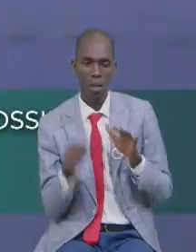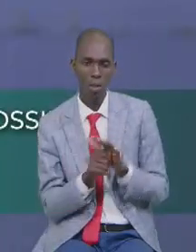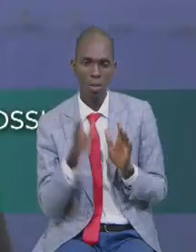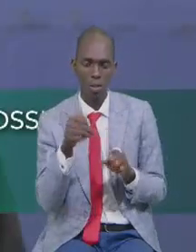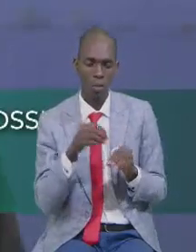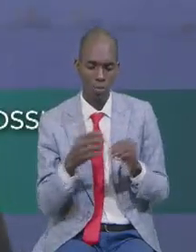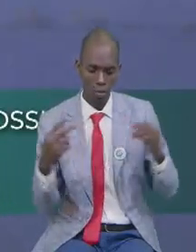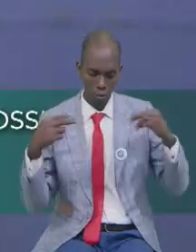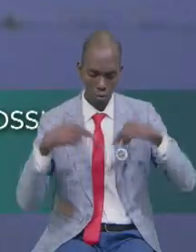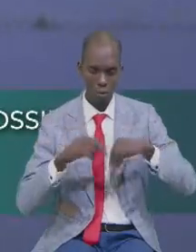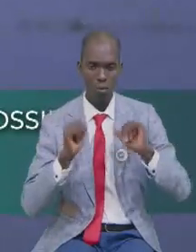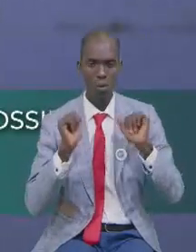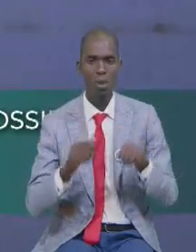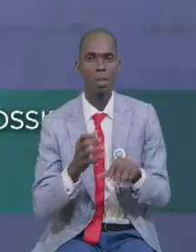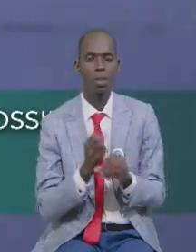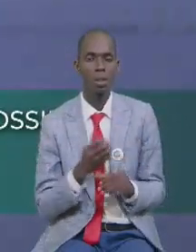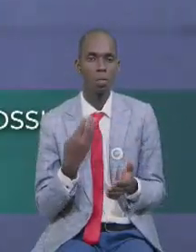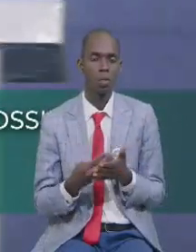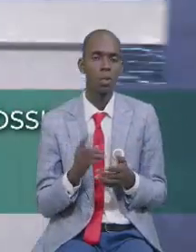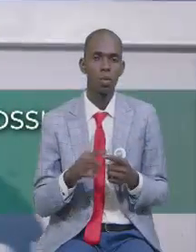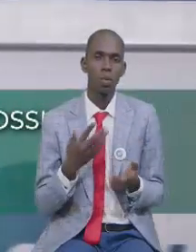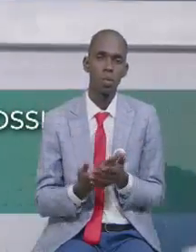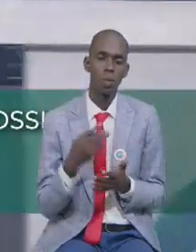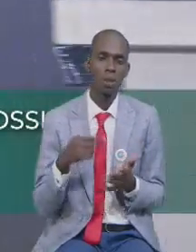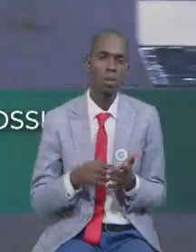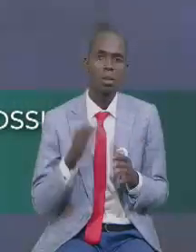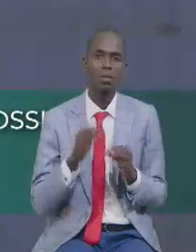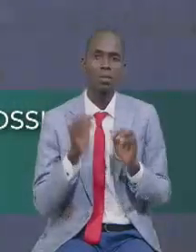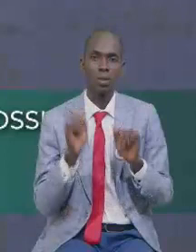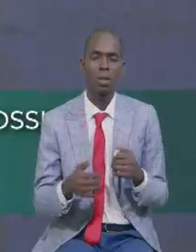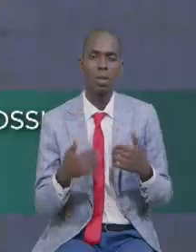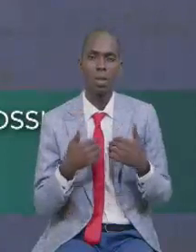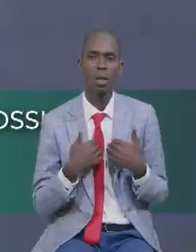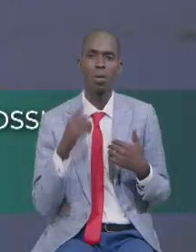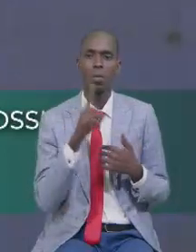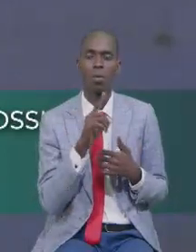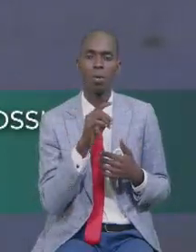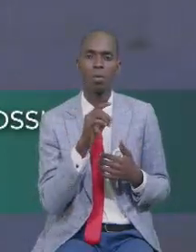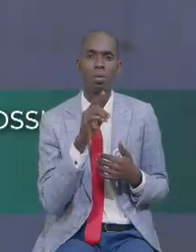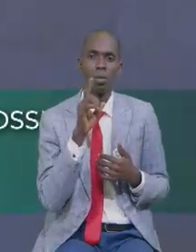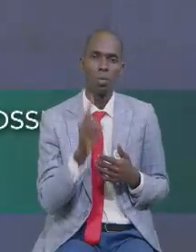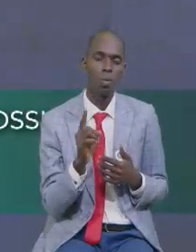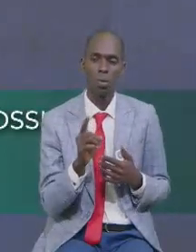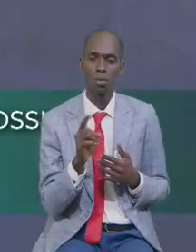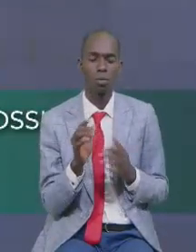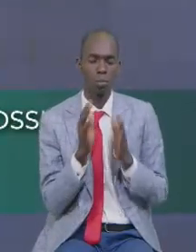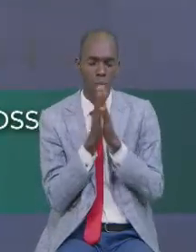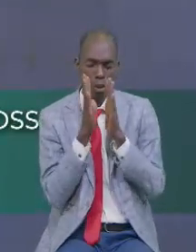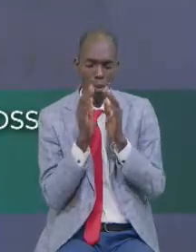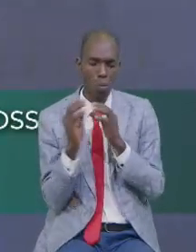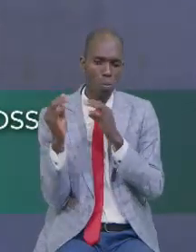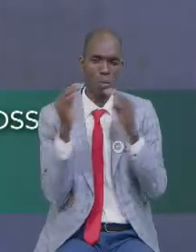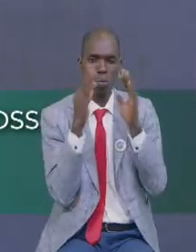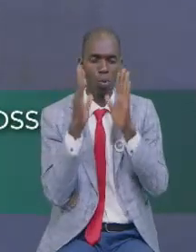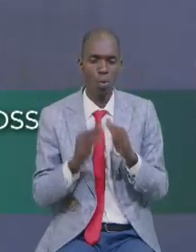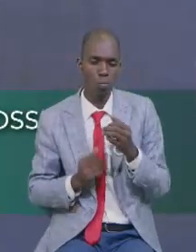have enough money to buy this, if you can have 100 prayer warriors supporting you and helping you.